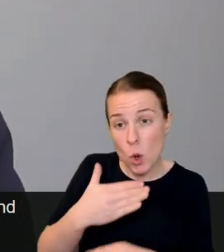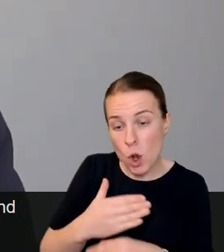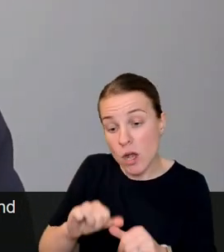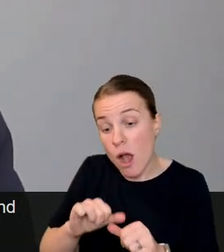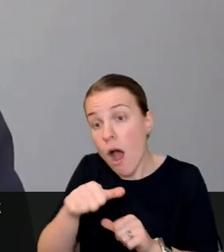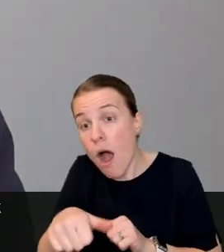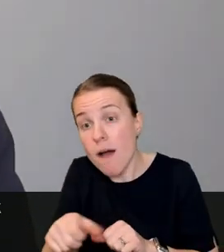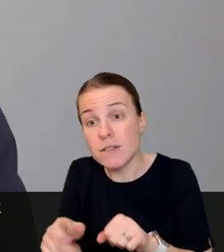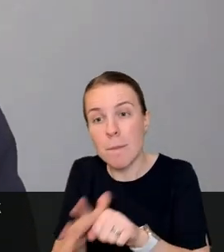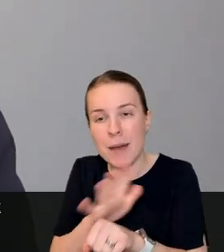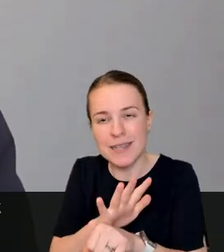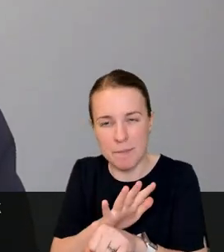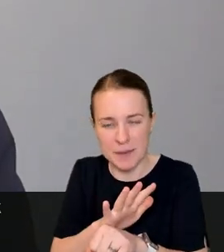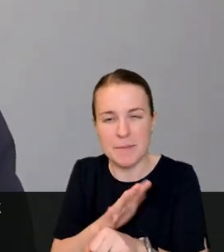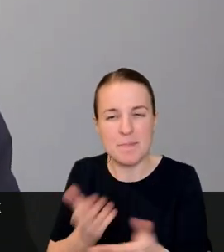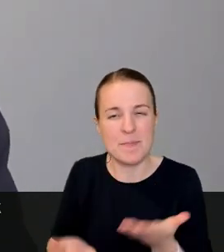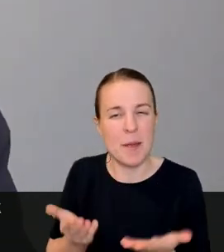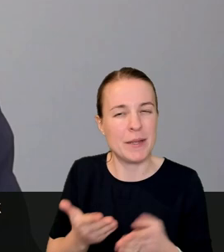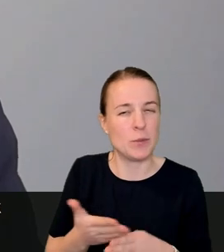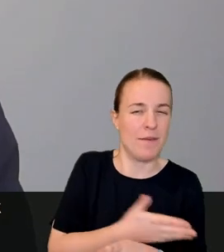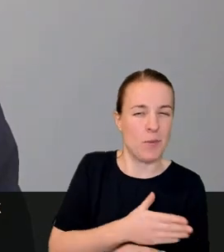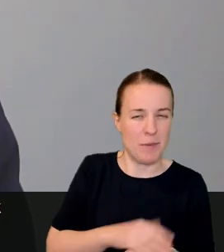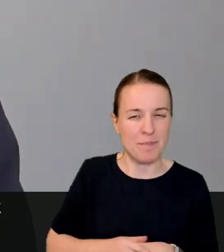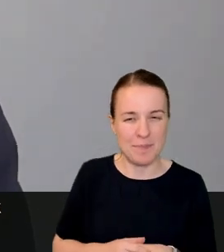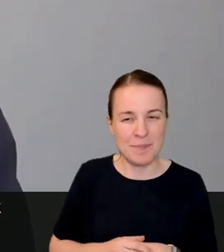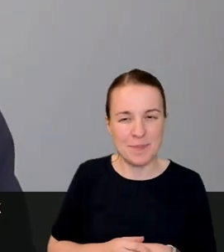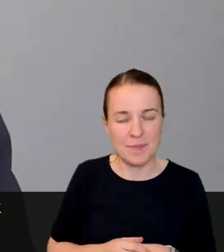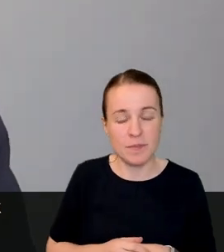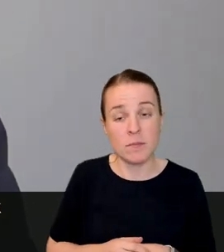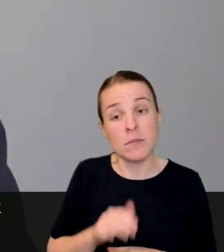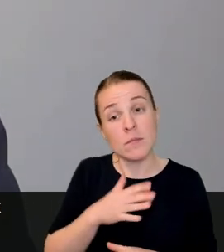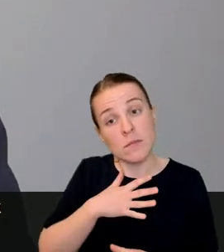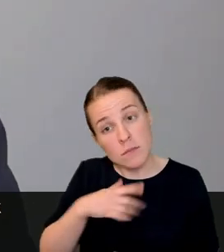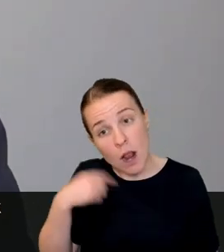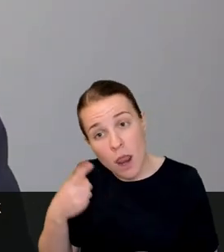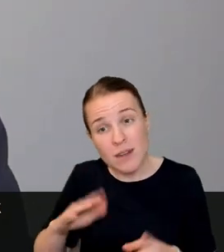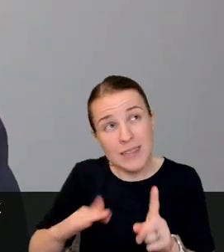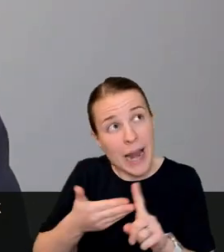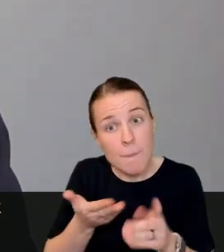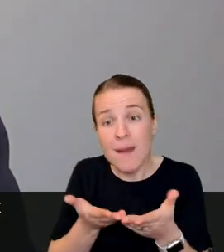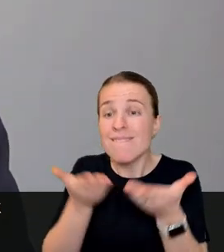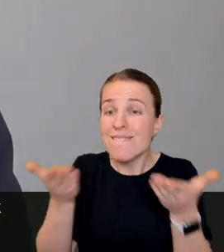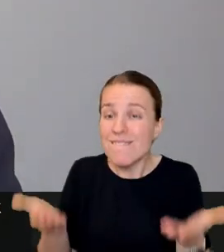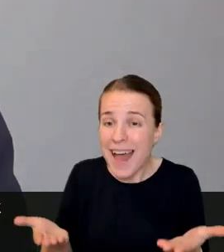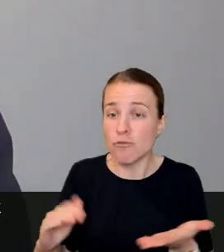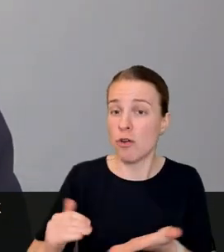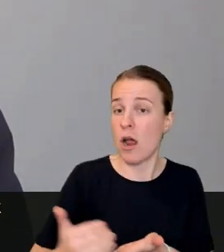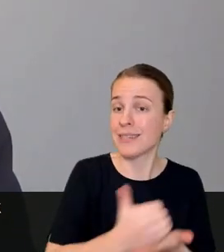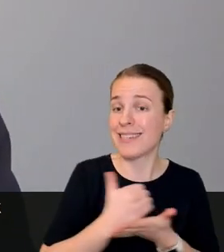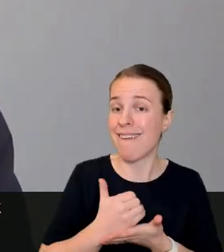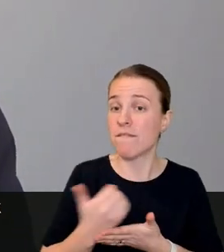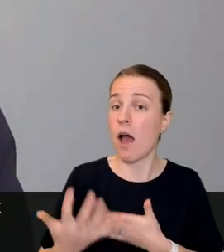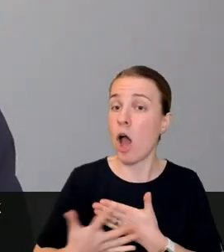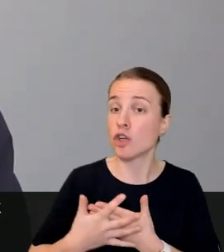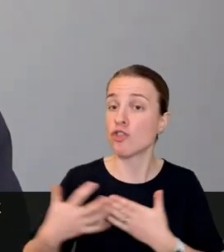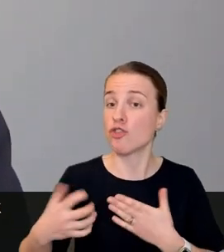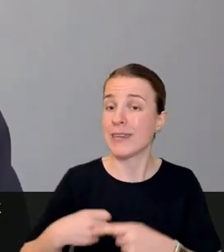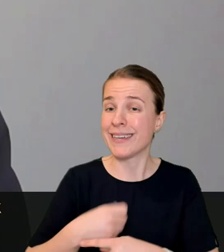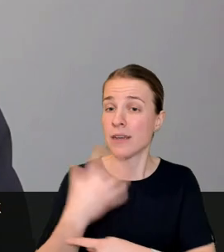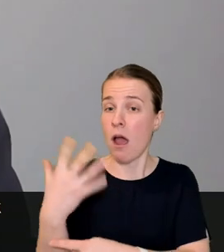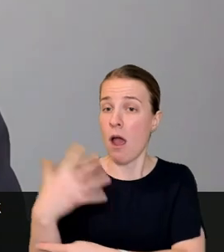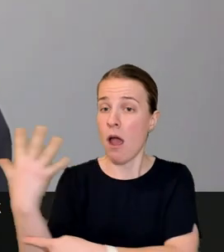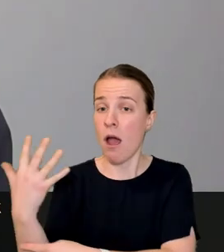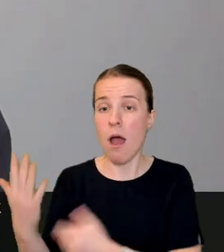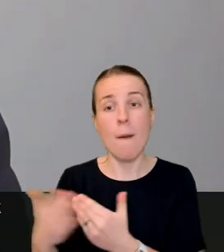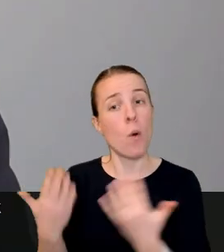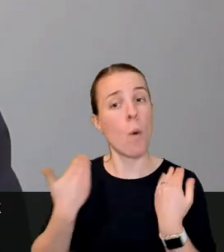than it was before. That it's fairer, safer, greener, and more prosperous. It won't be easy, but